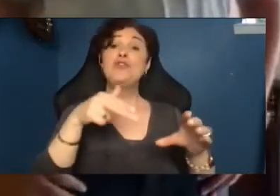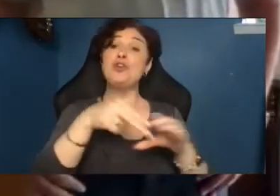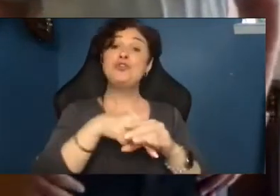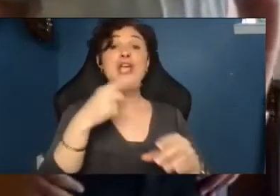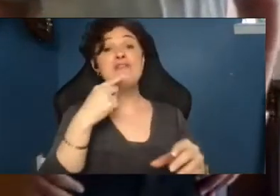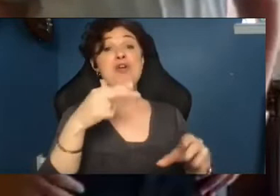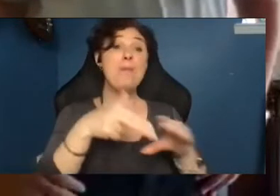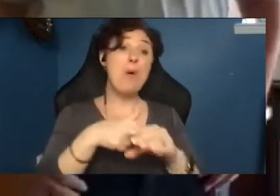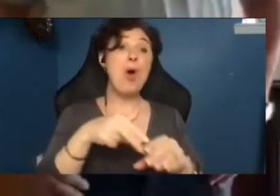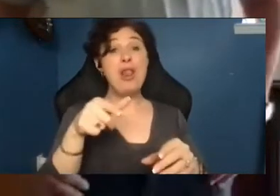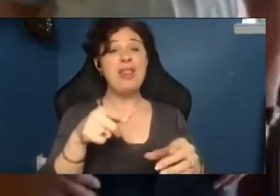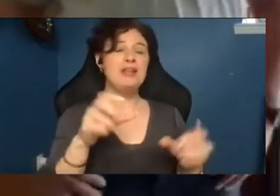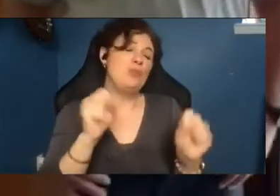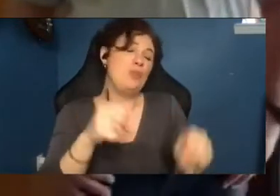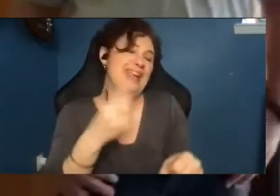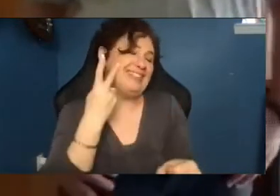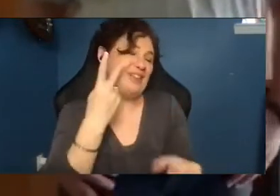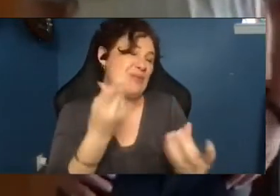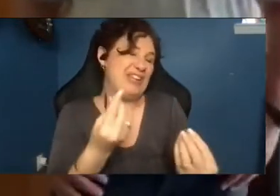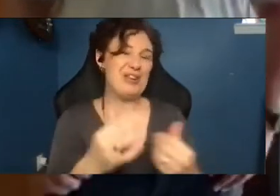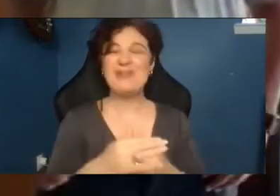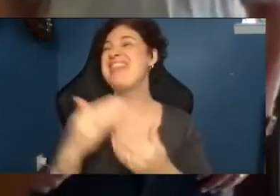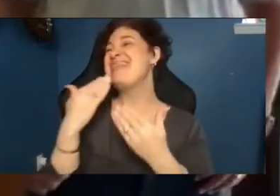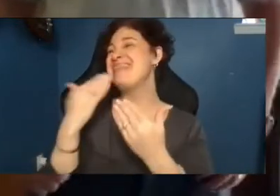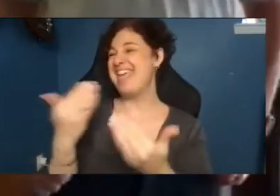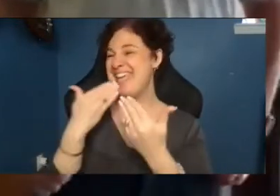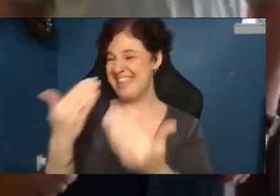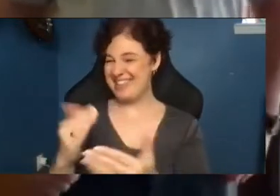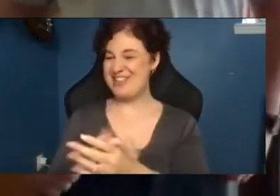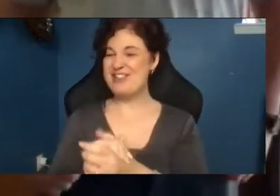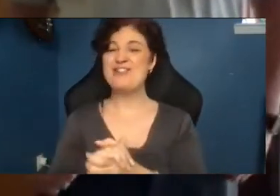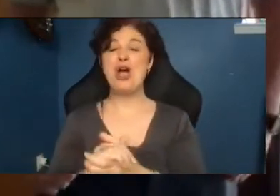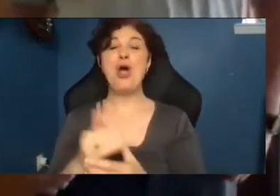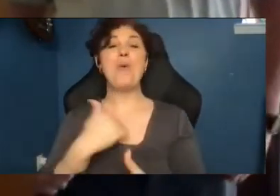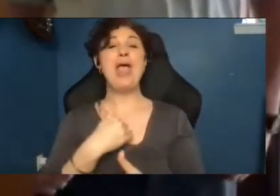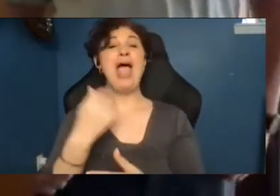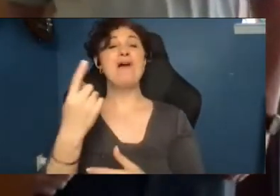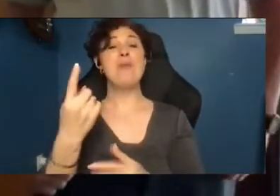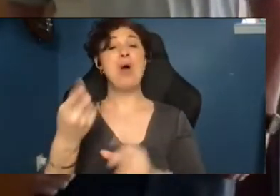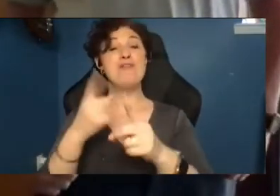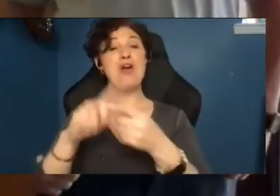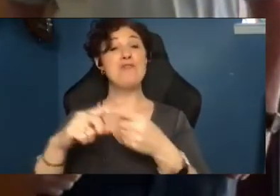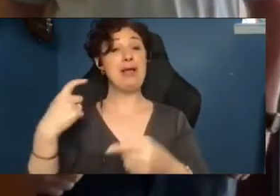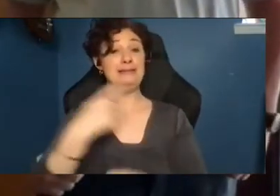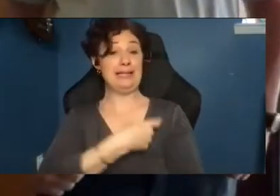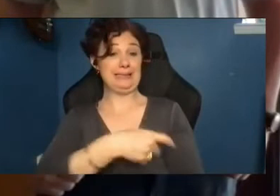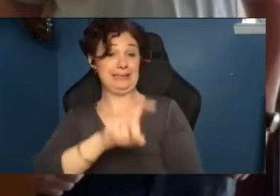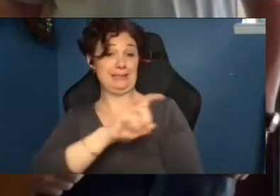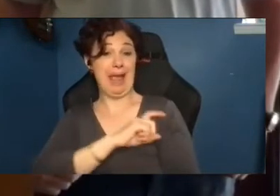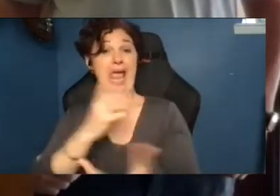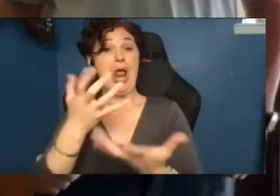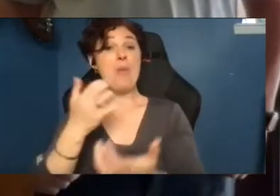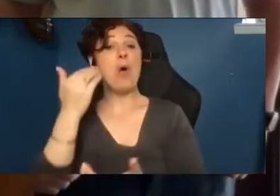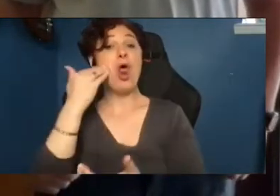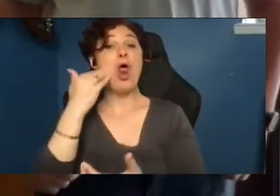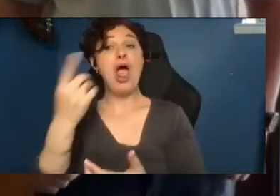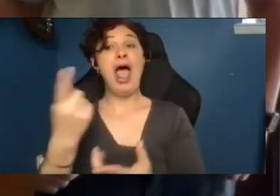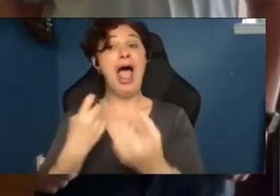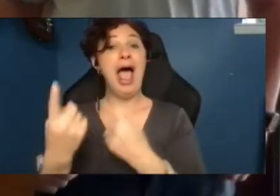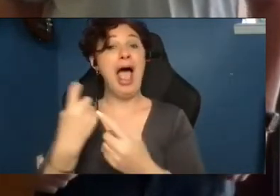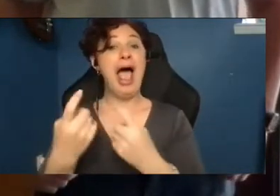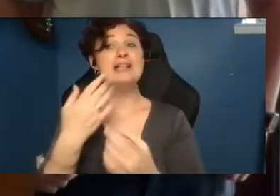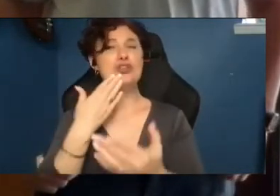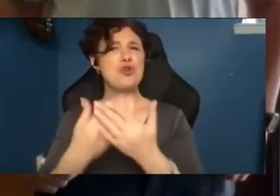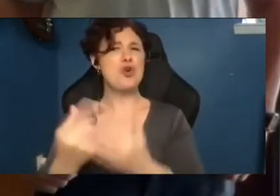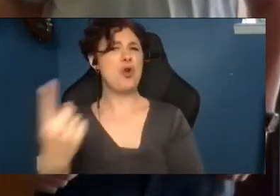this, we'll see what we can do. Thank you. We have one of our friends in Spain. He would like to ask, he has a really